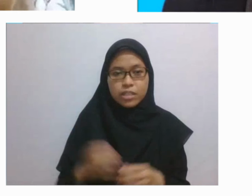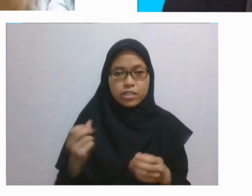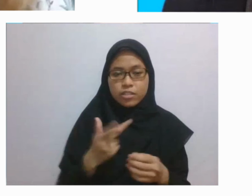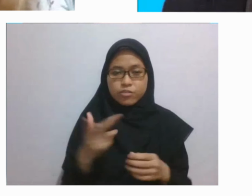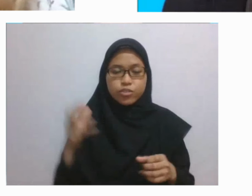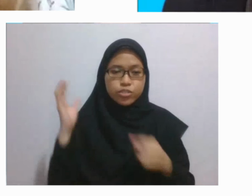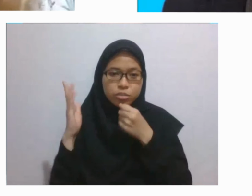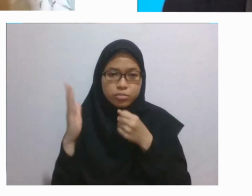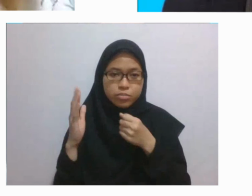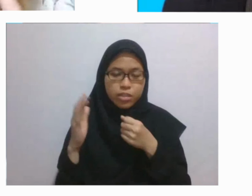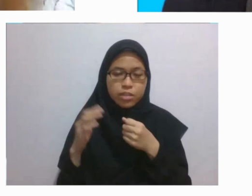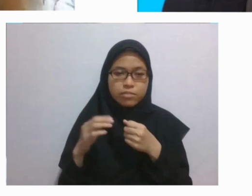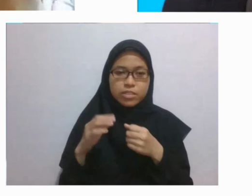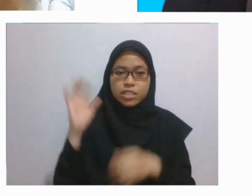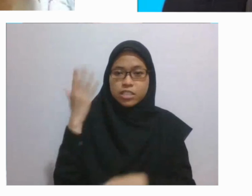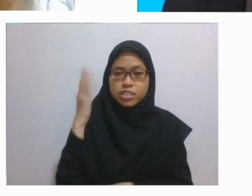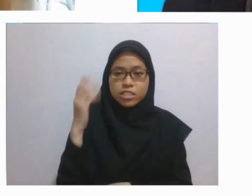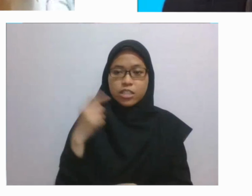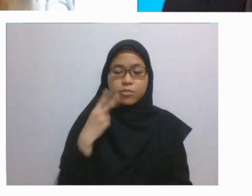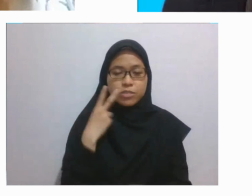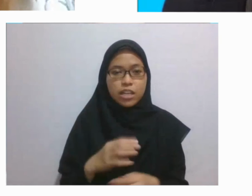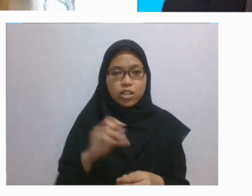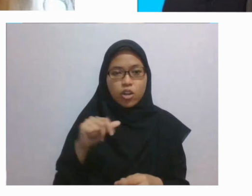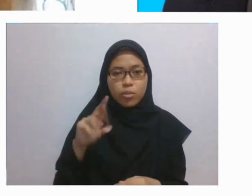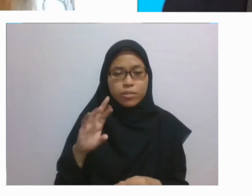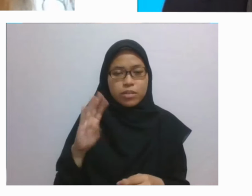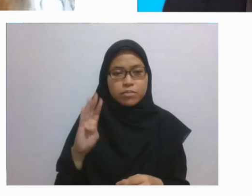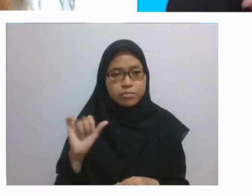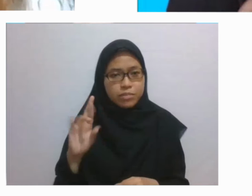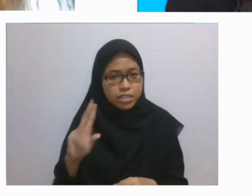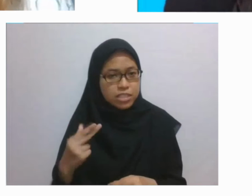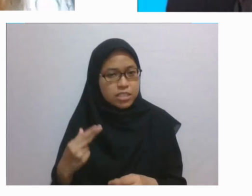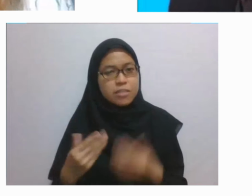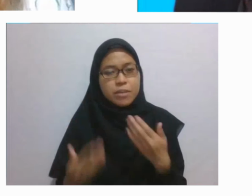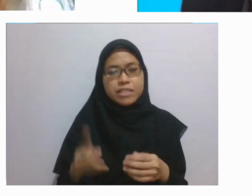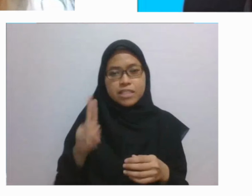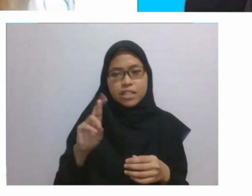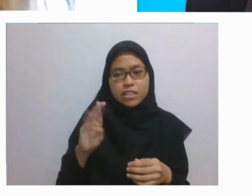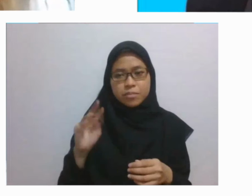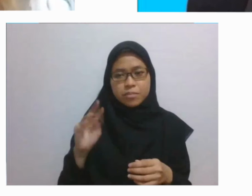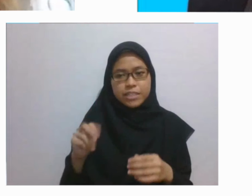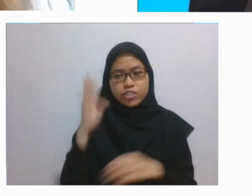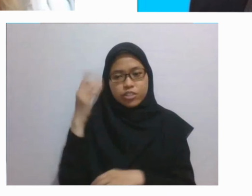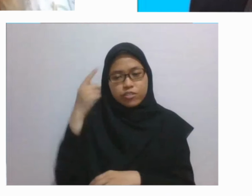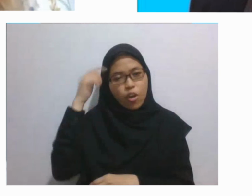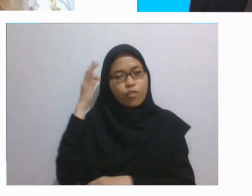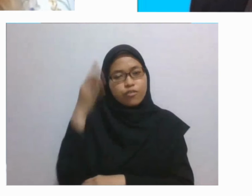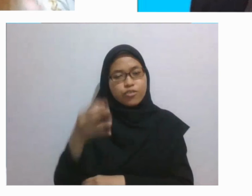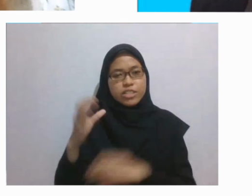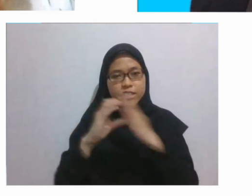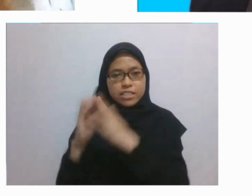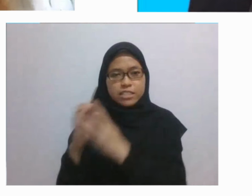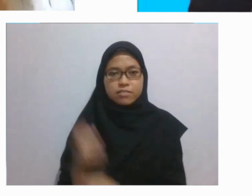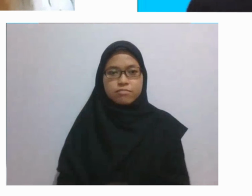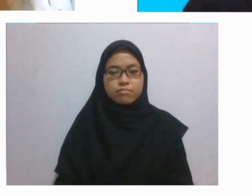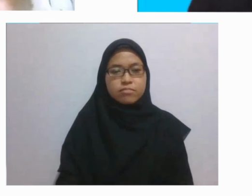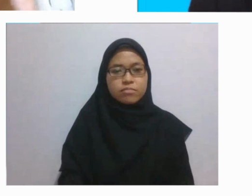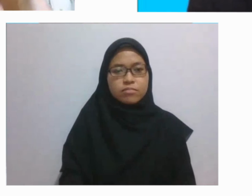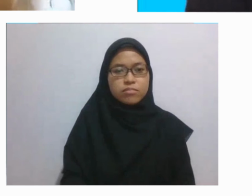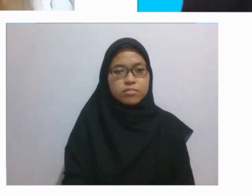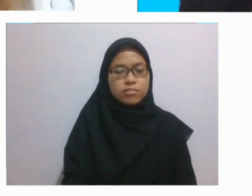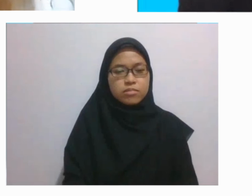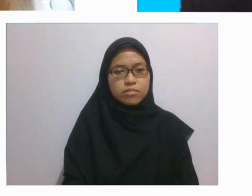know and love, like the copper beech, are really unlikely to be able to be urban trees for our future cities. So we have to be able to think